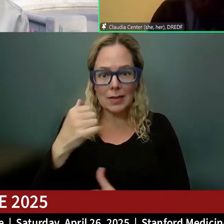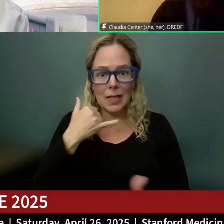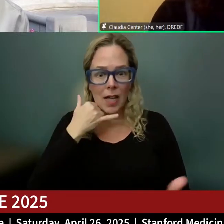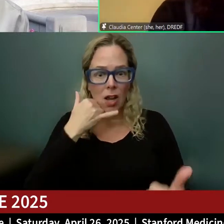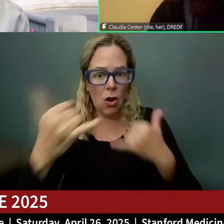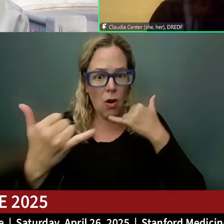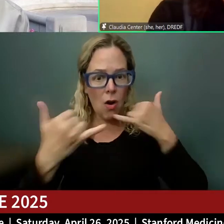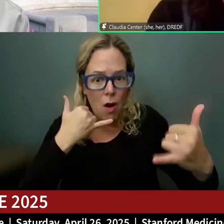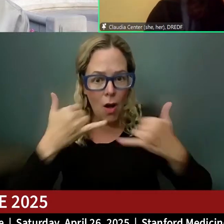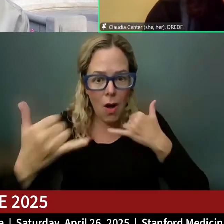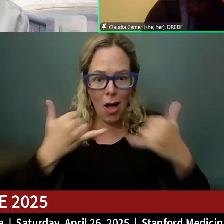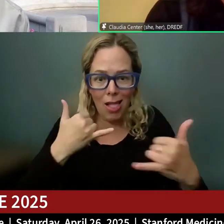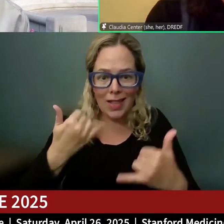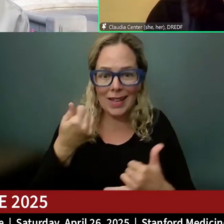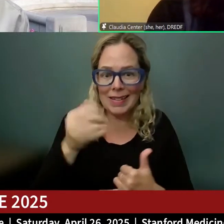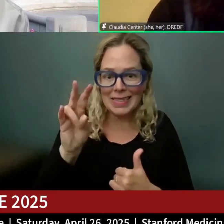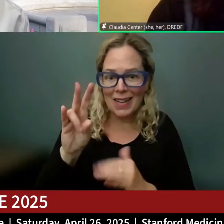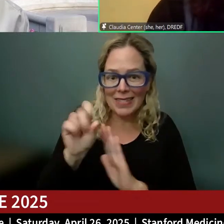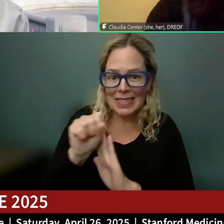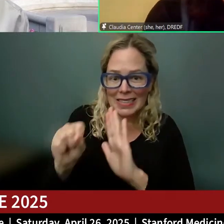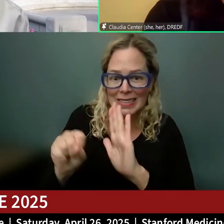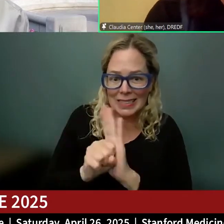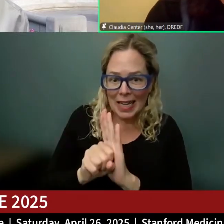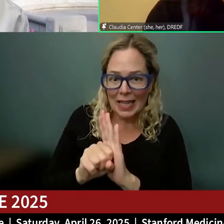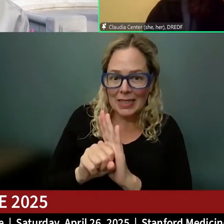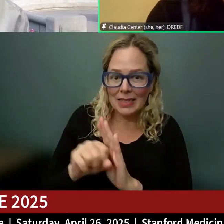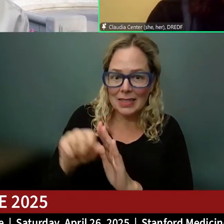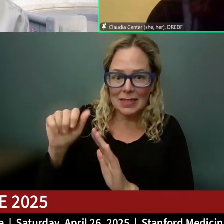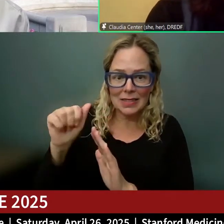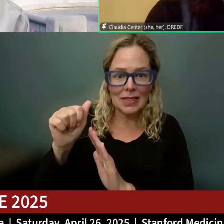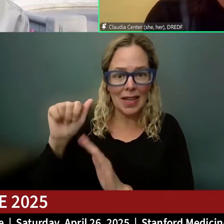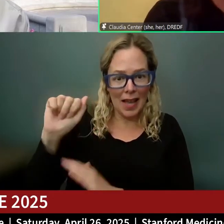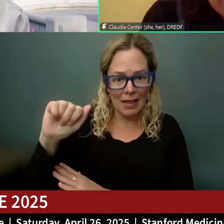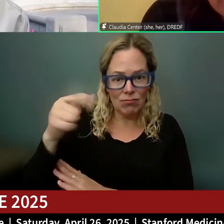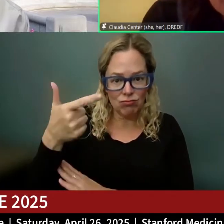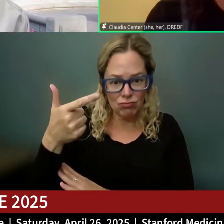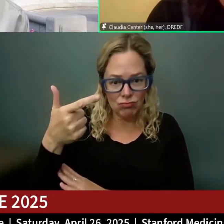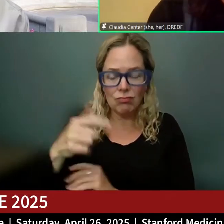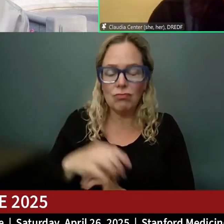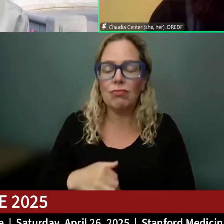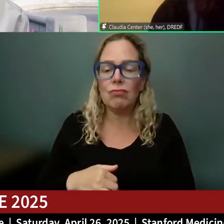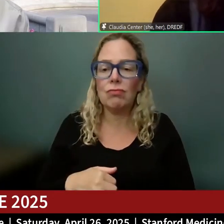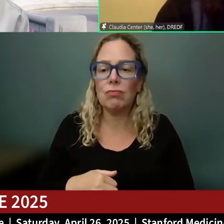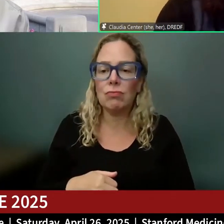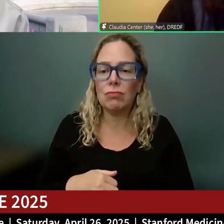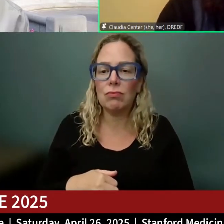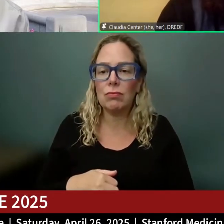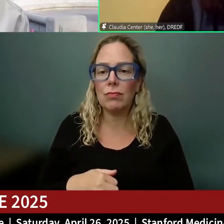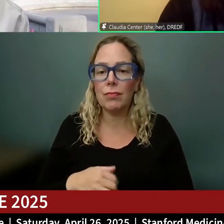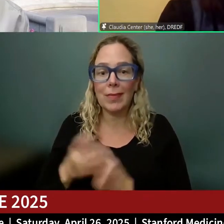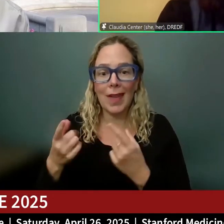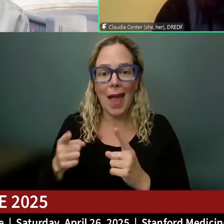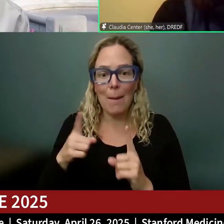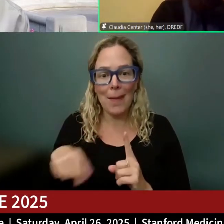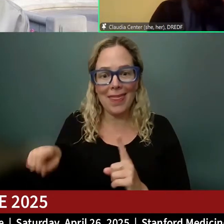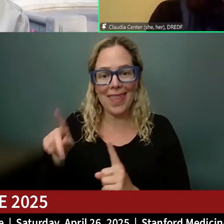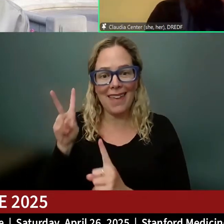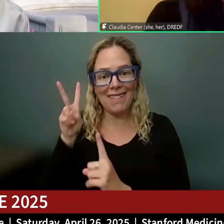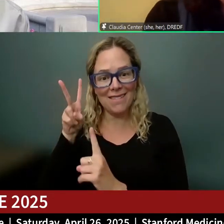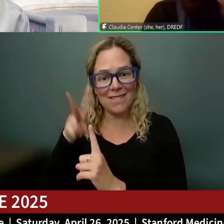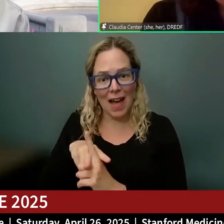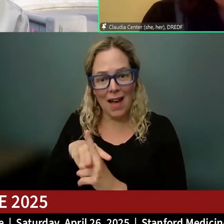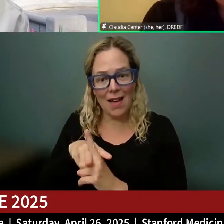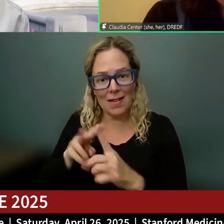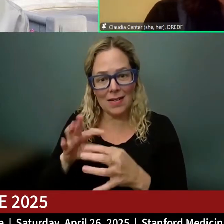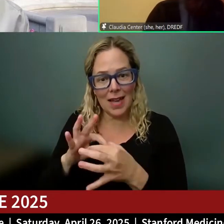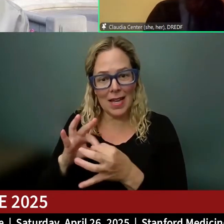state attorneys general, um, earlier this month, they filed a joint status report. And in